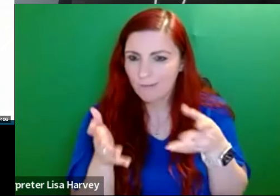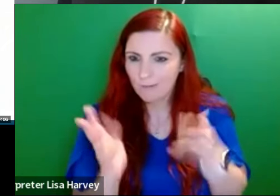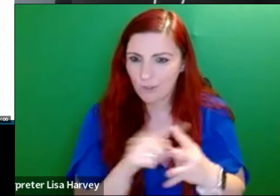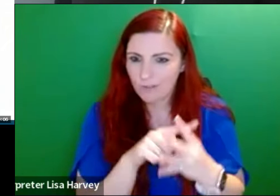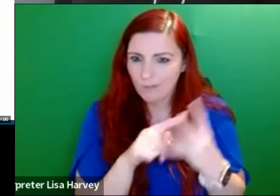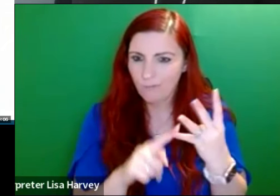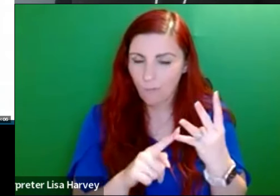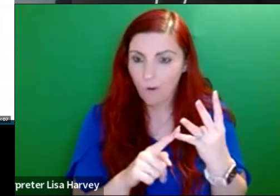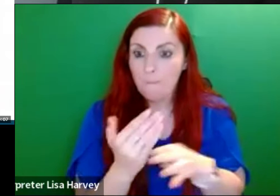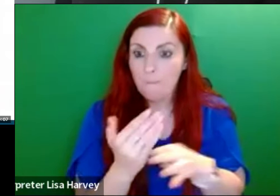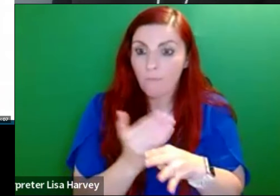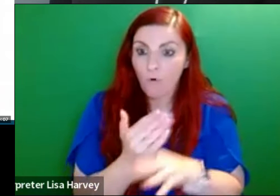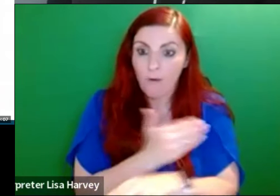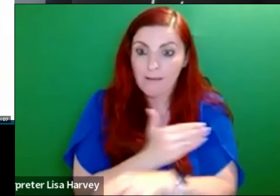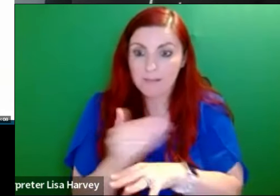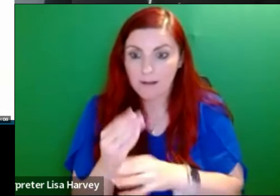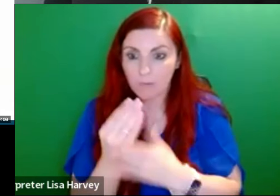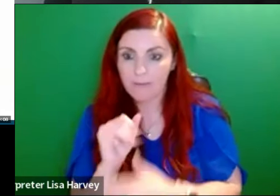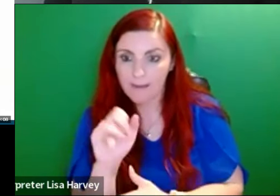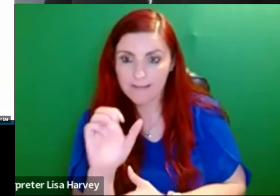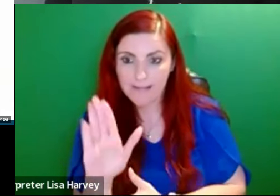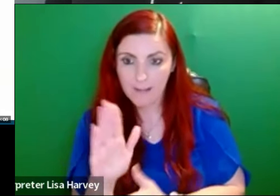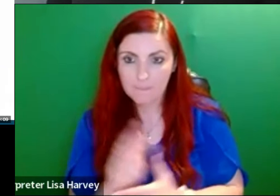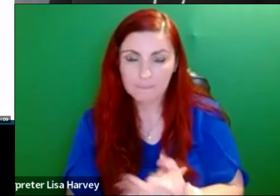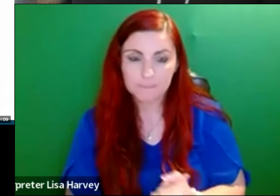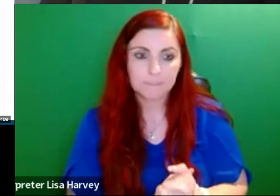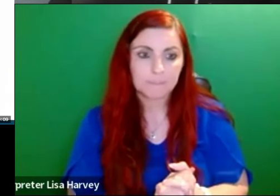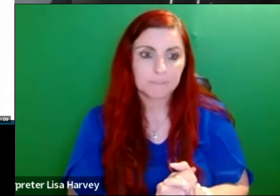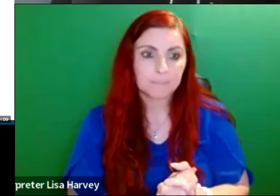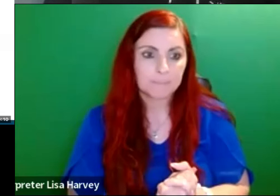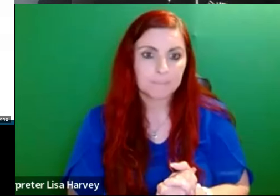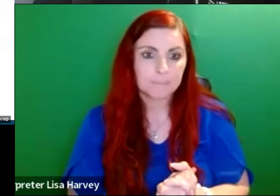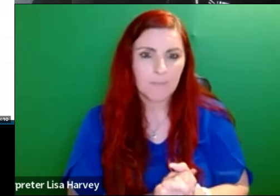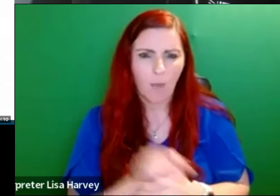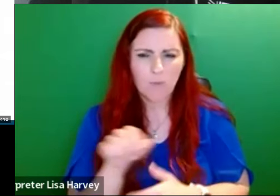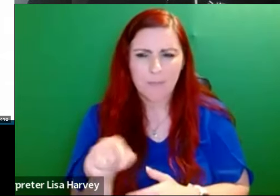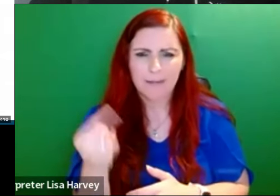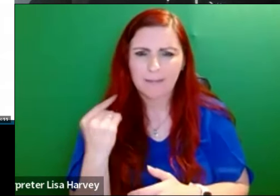before I did my analysis in 20, those 2020, I did that analysis.